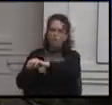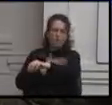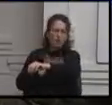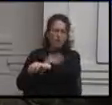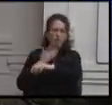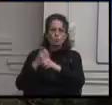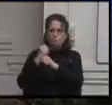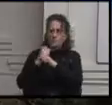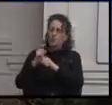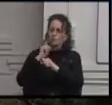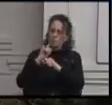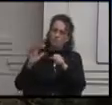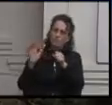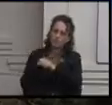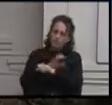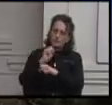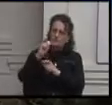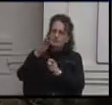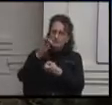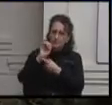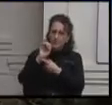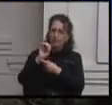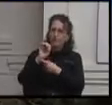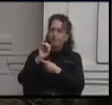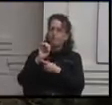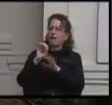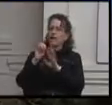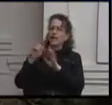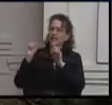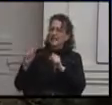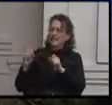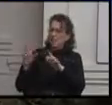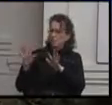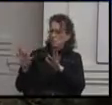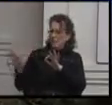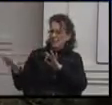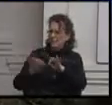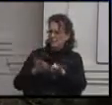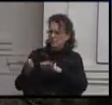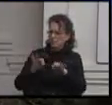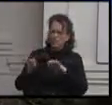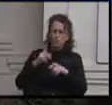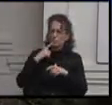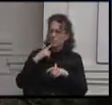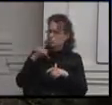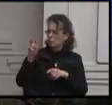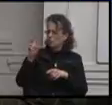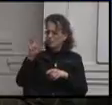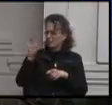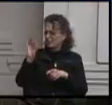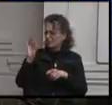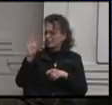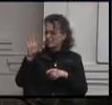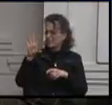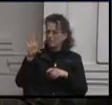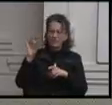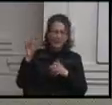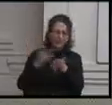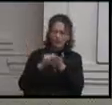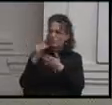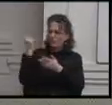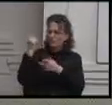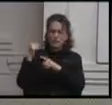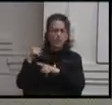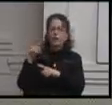different than 1.2 million. So could you be explicit about what that amount, what those... So that's